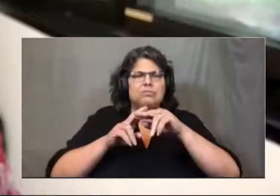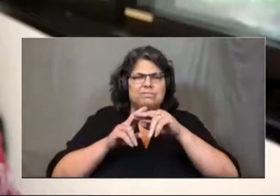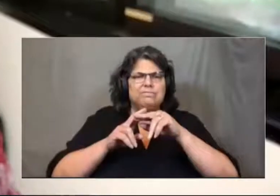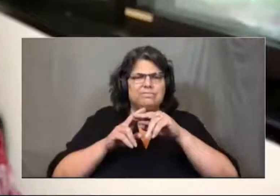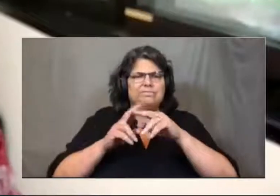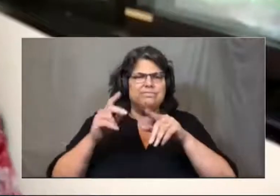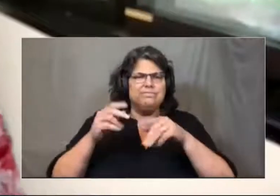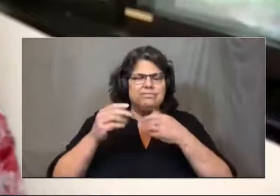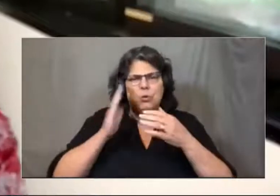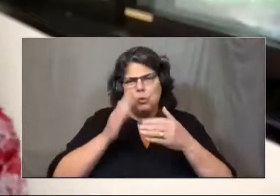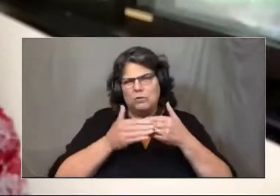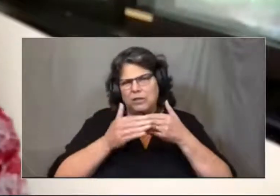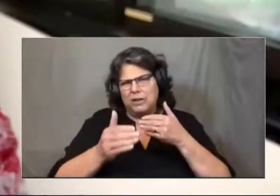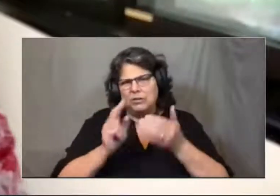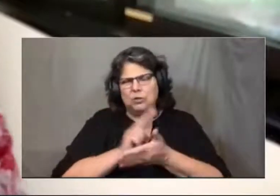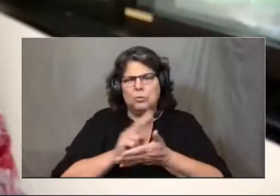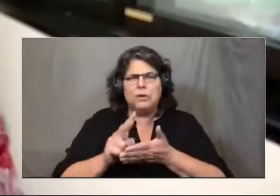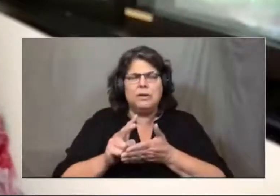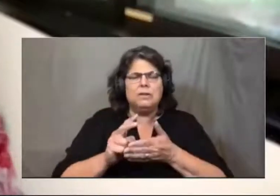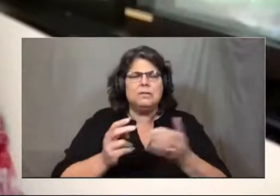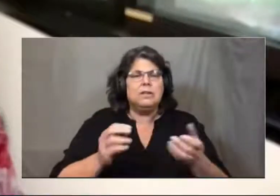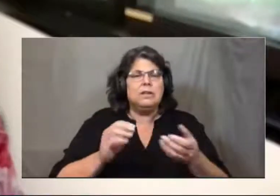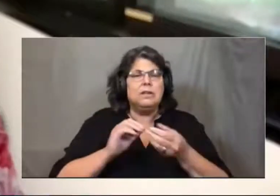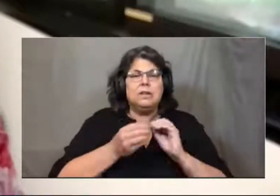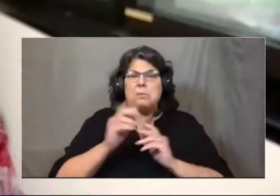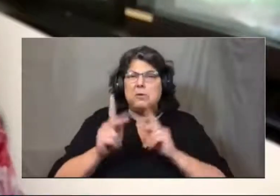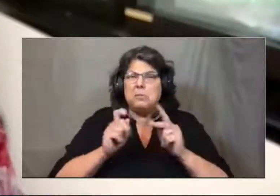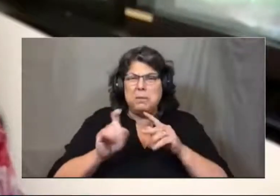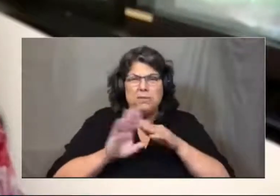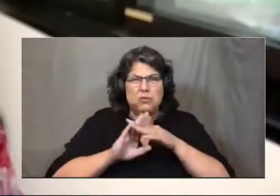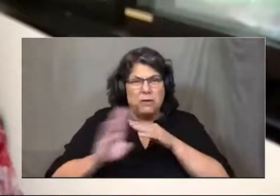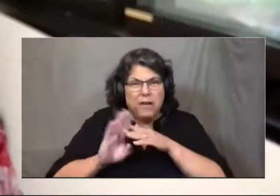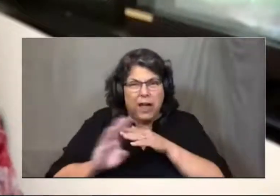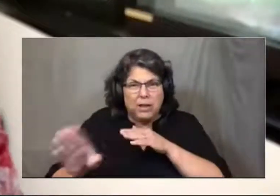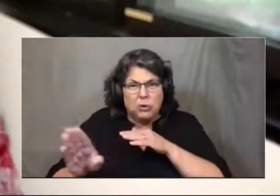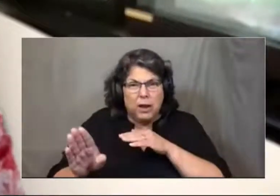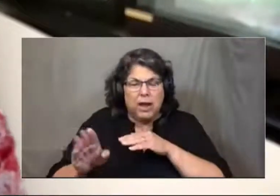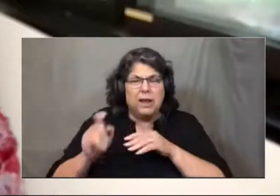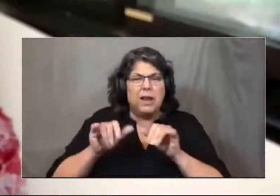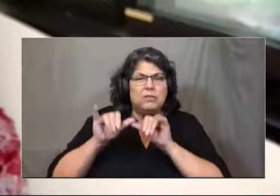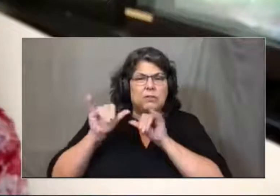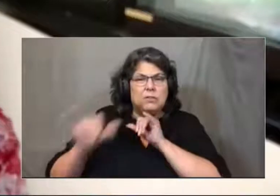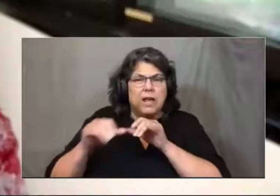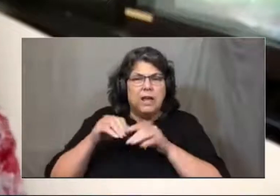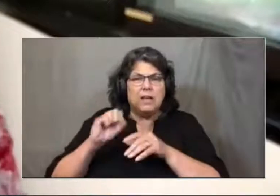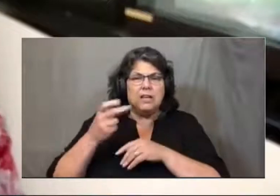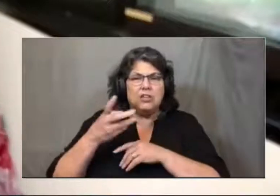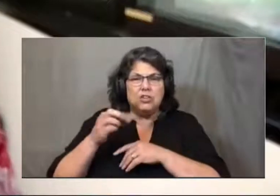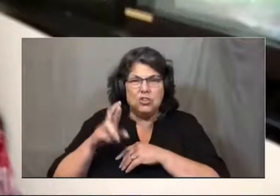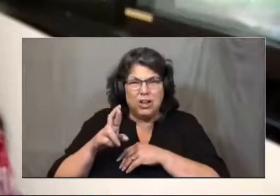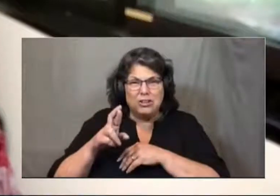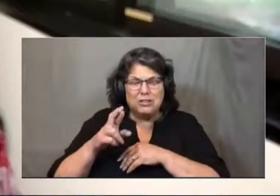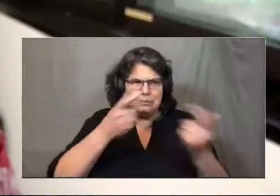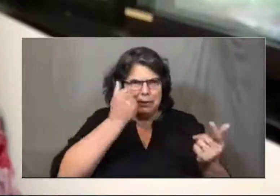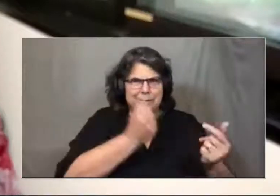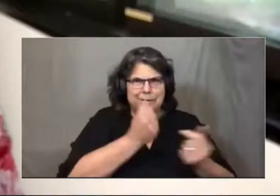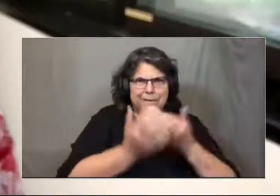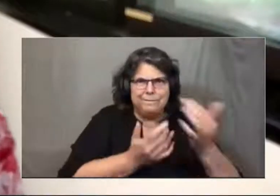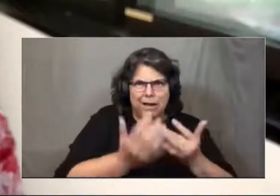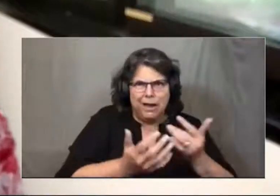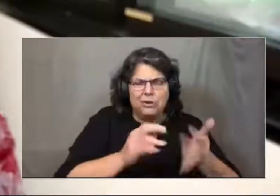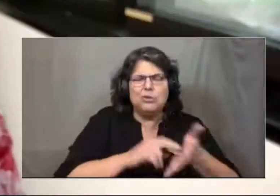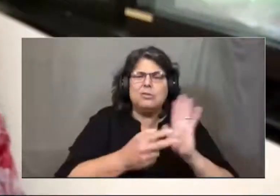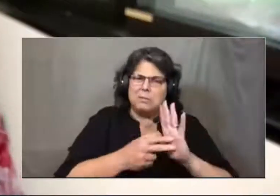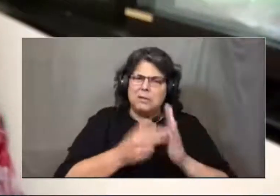The evacuations and sheltering that we've had to do because of the fires will probably increase the transmission rate, so